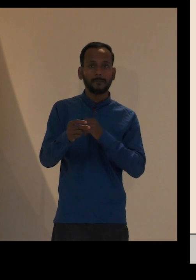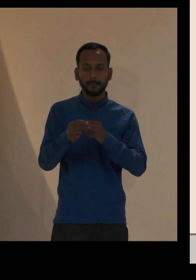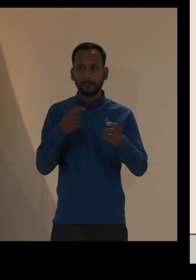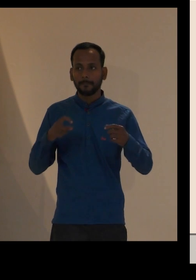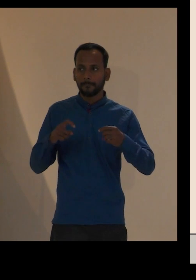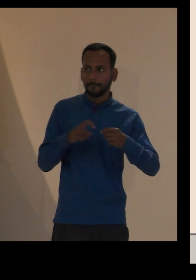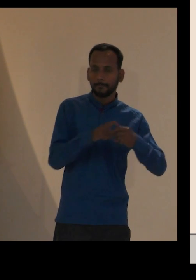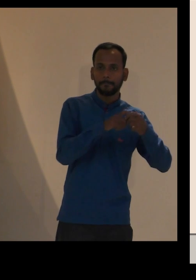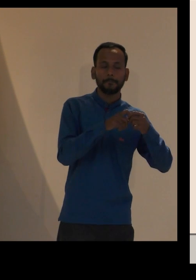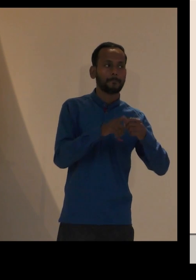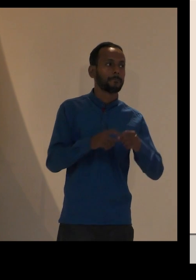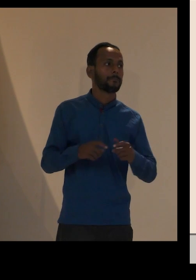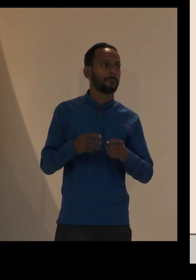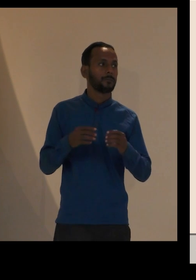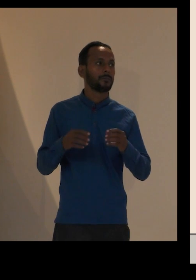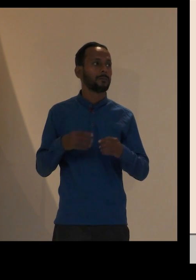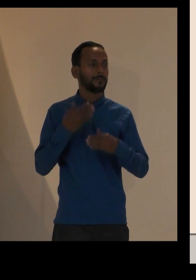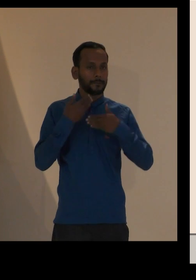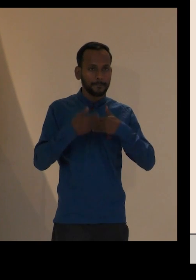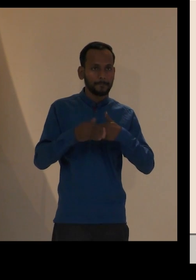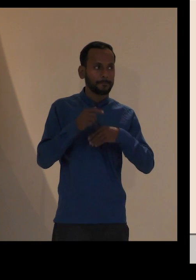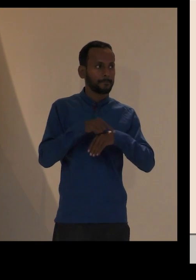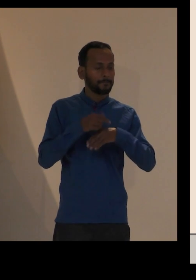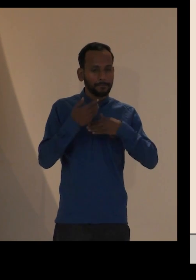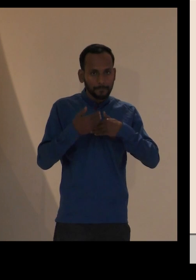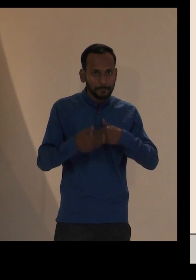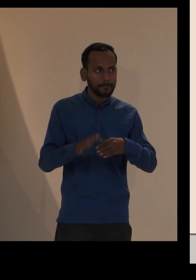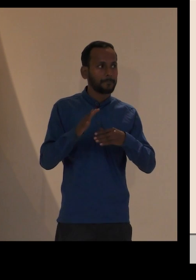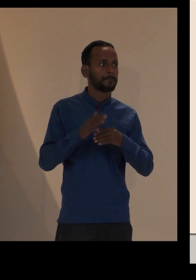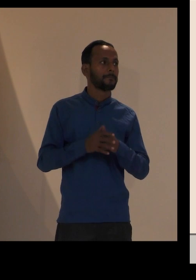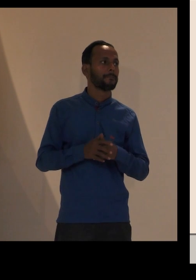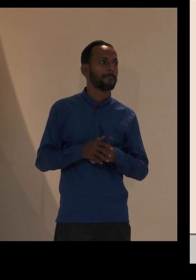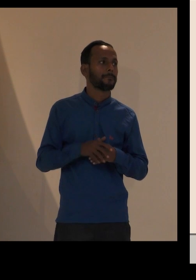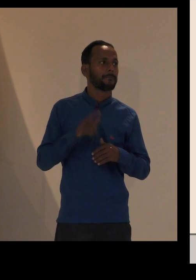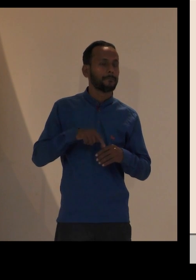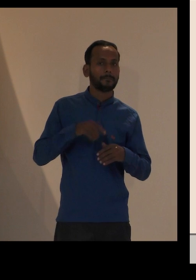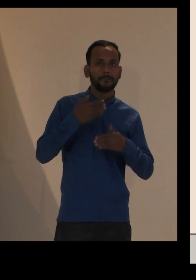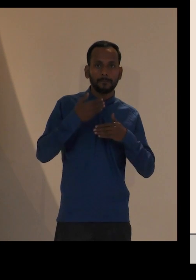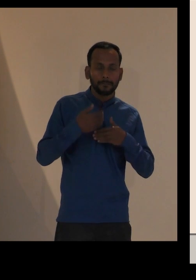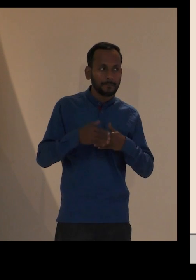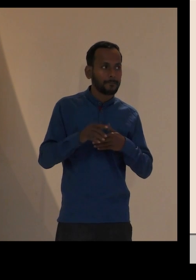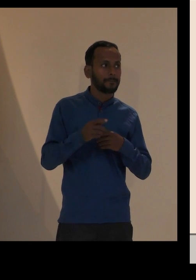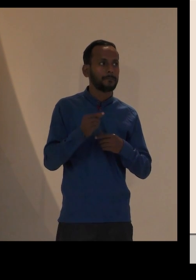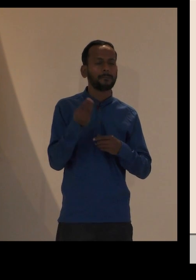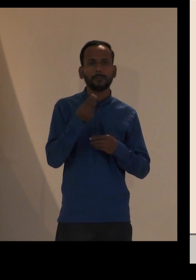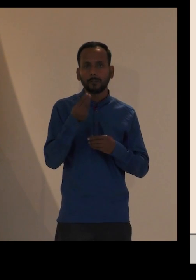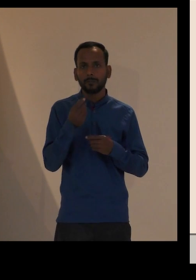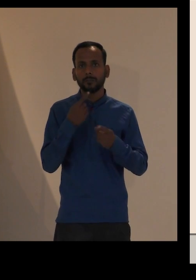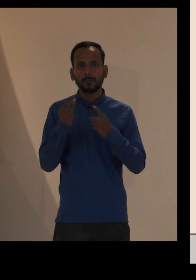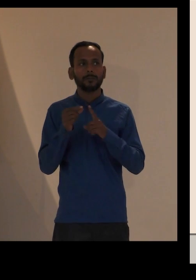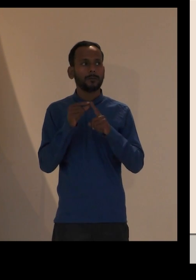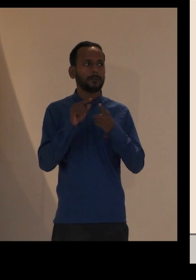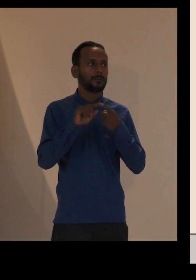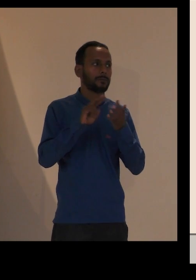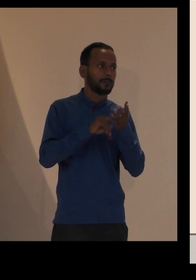contemporaneity and curation, and how that plays out in their work. And then I'm going to give each of the panelists